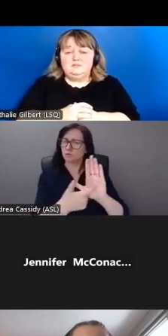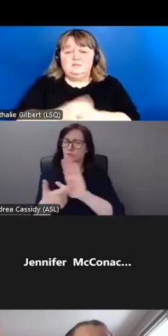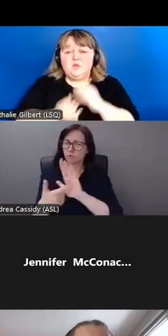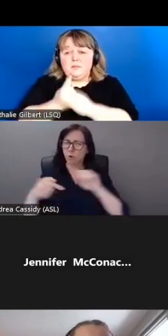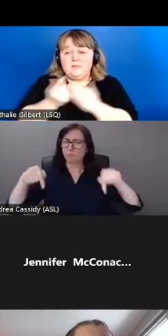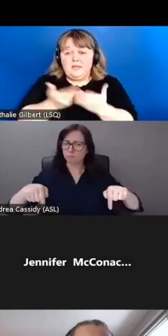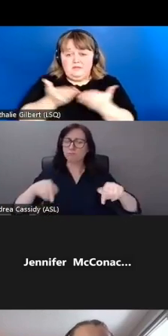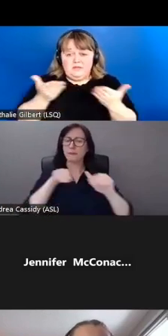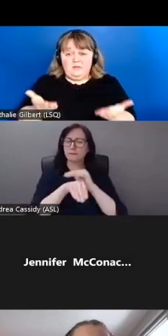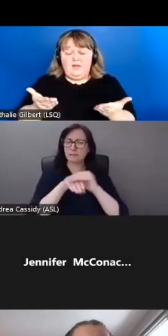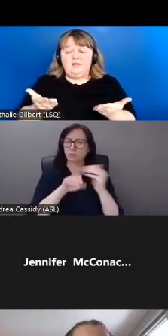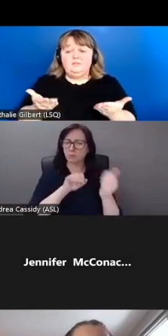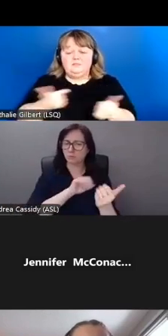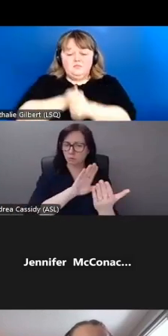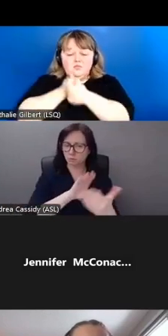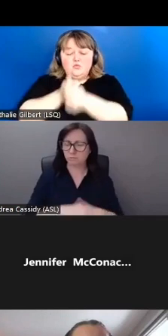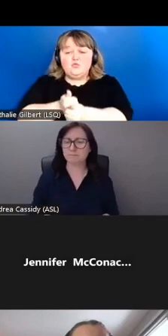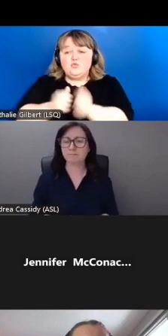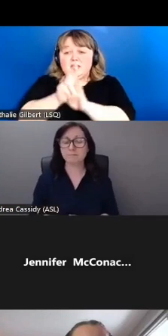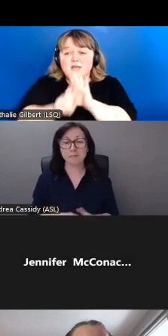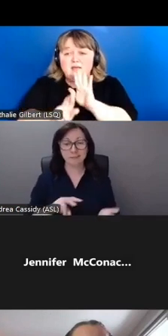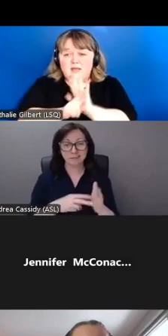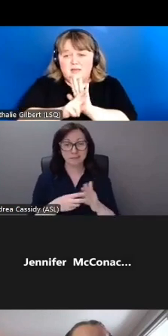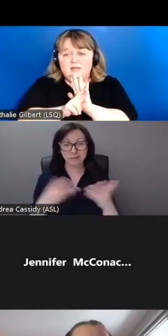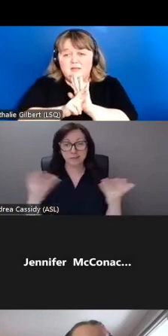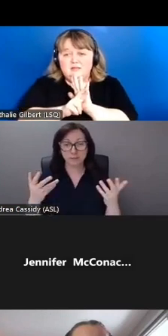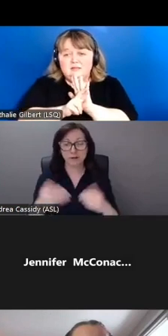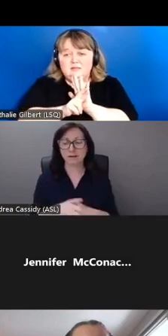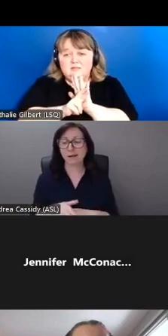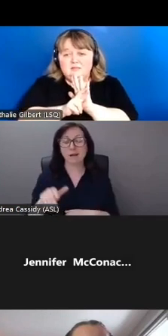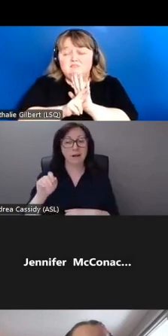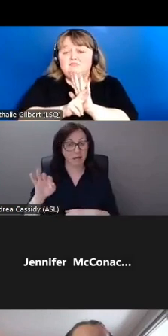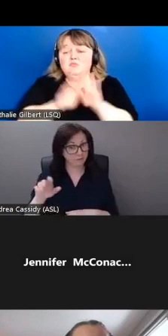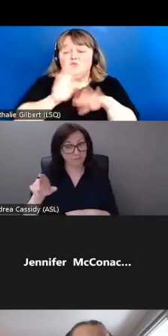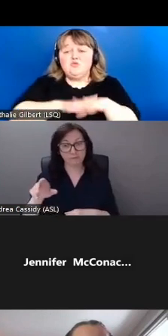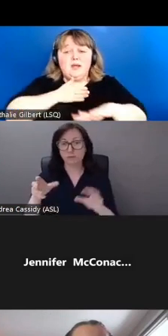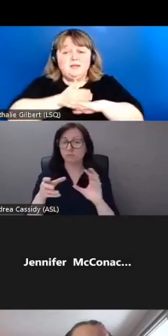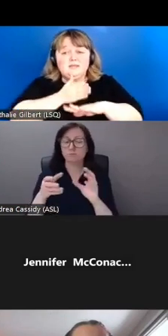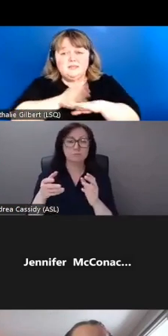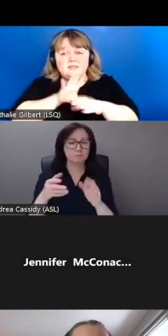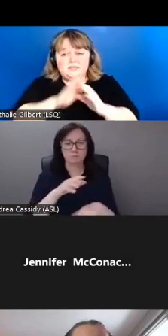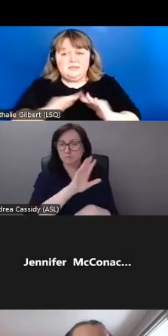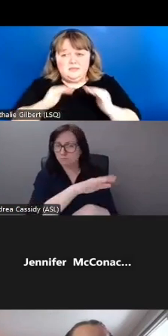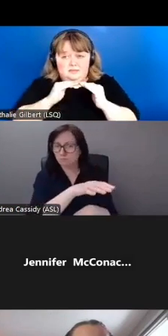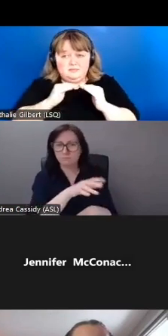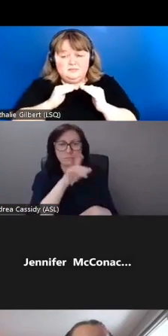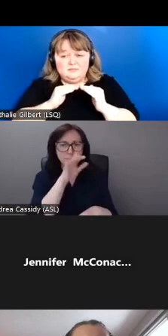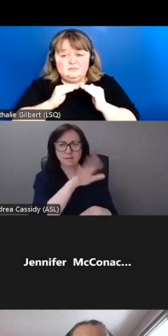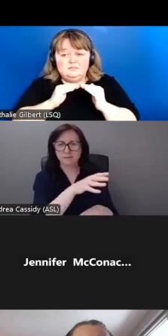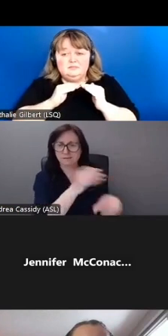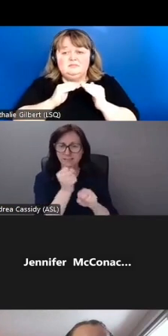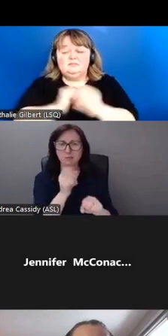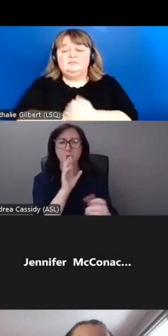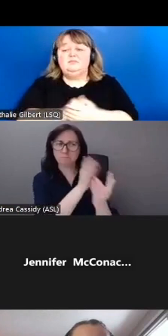practices. This means we will stop speakers if needed to ask them to slow down